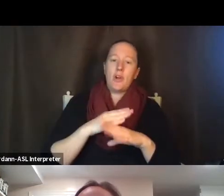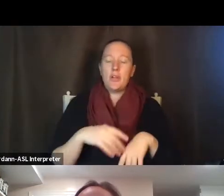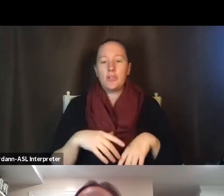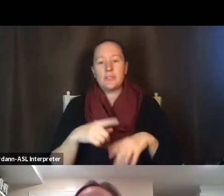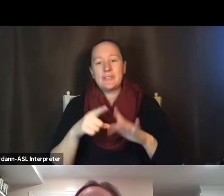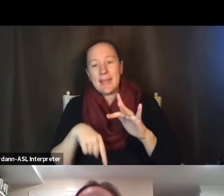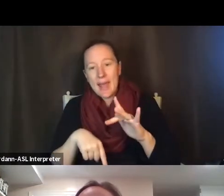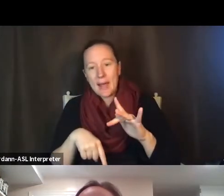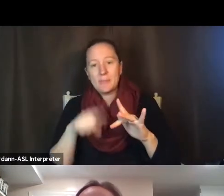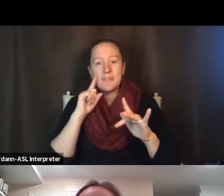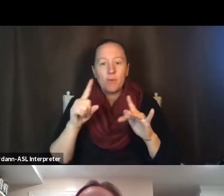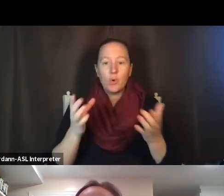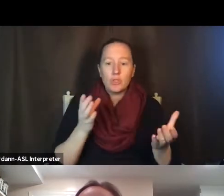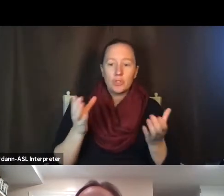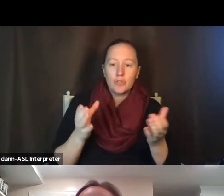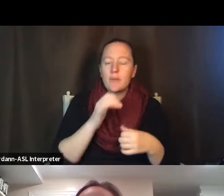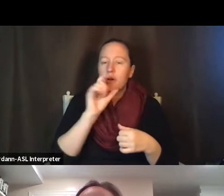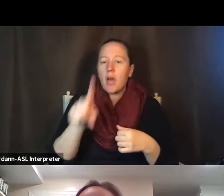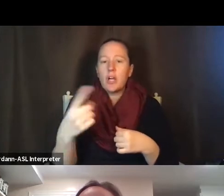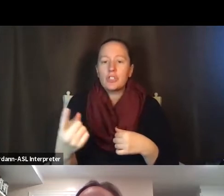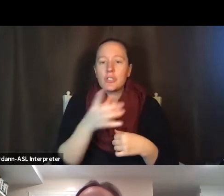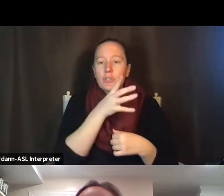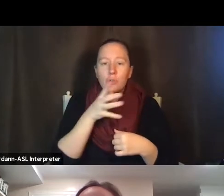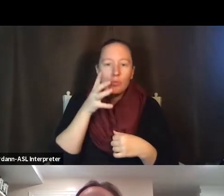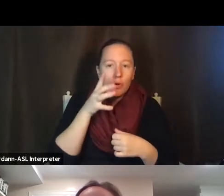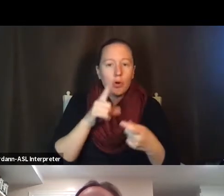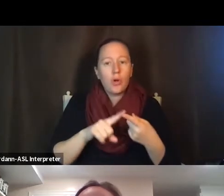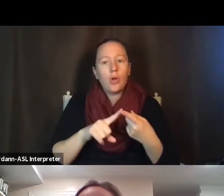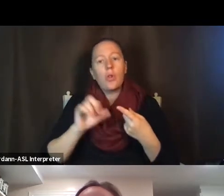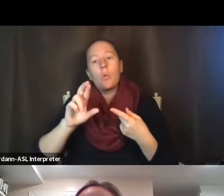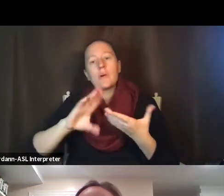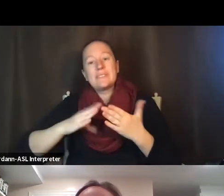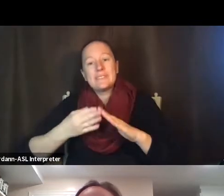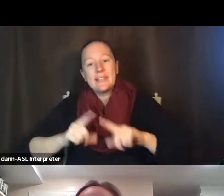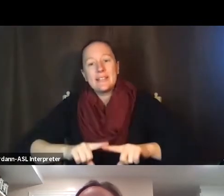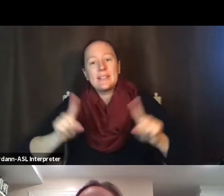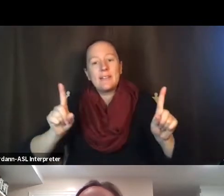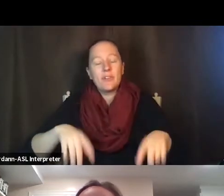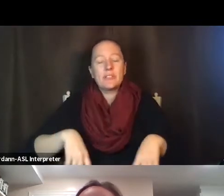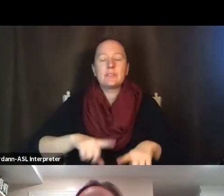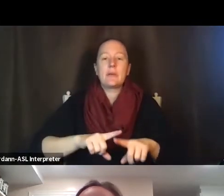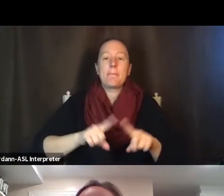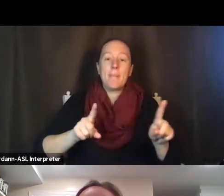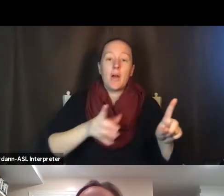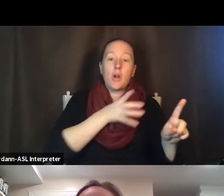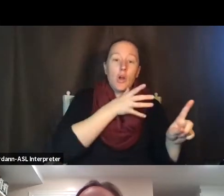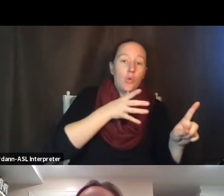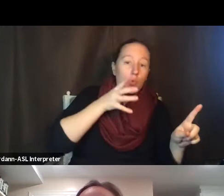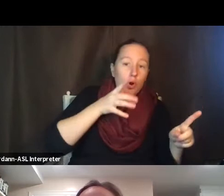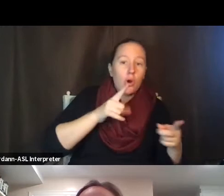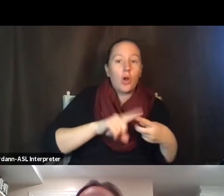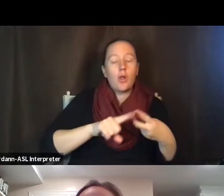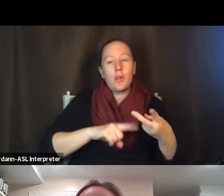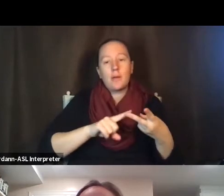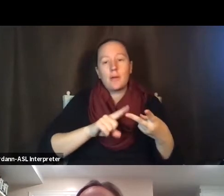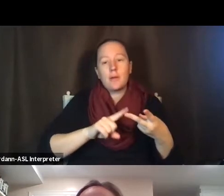not just, what are the rural and urban differences, but when you're looking at rural and frontier areas of the